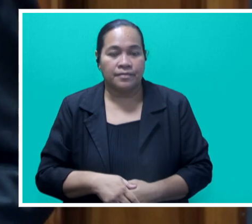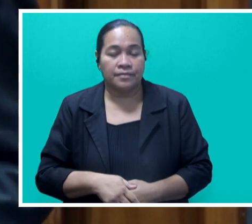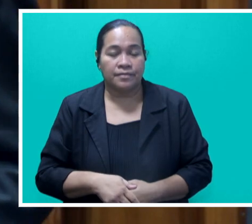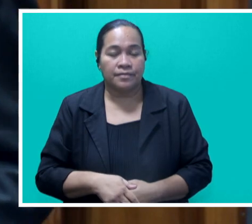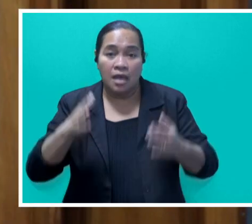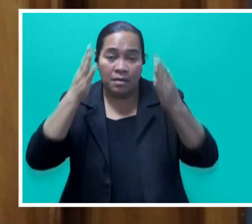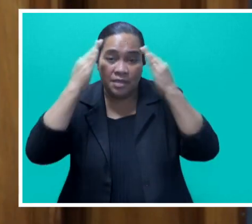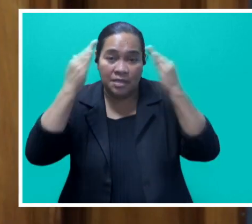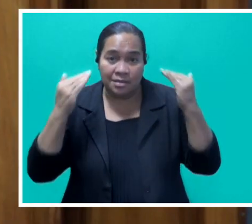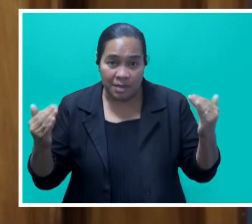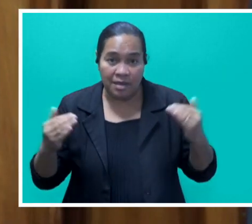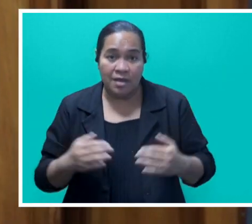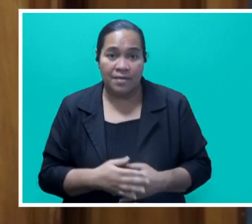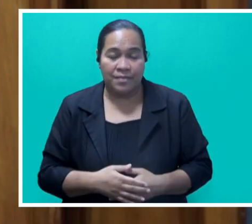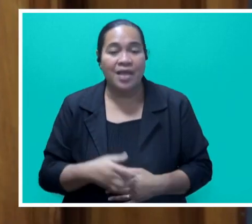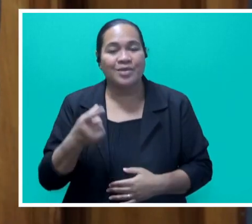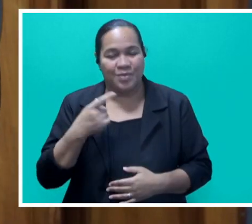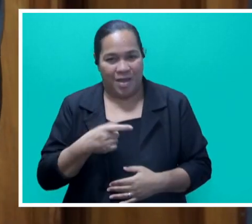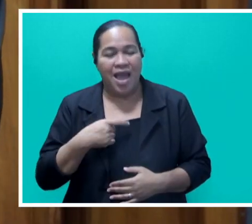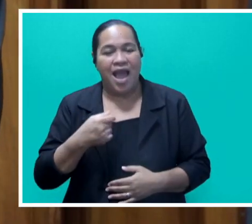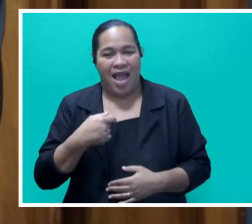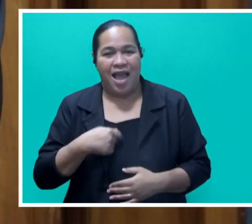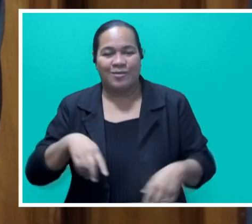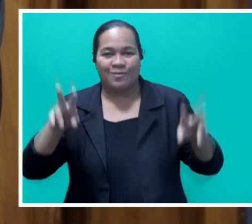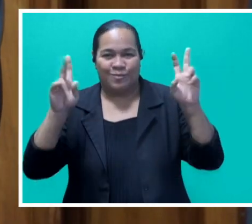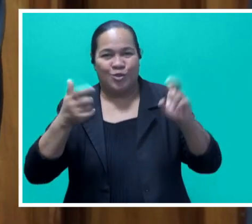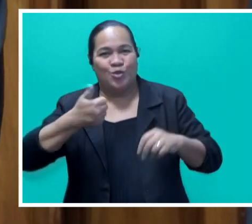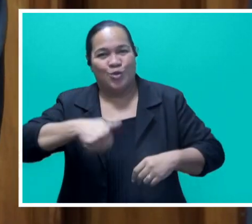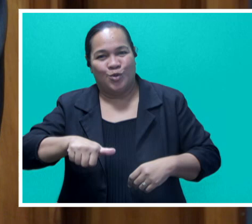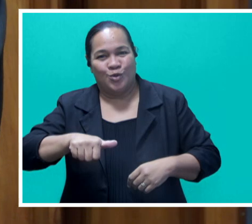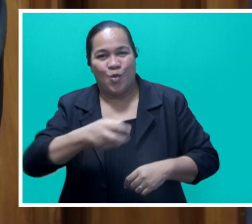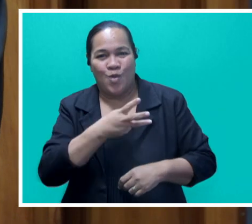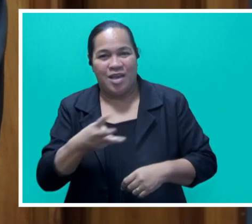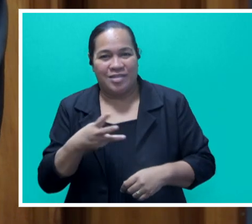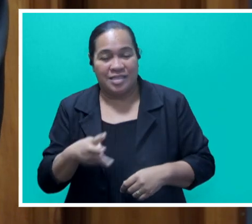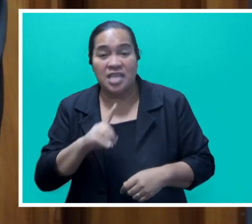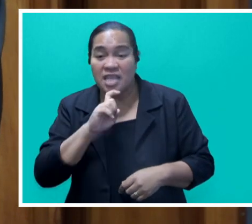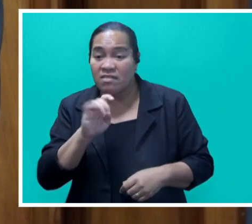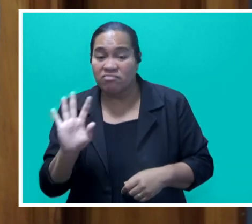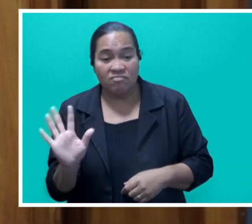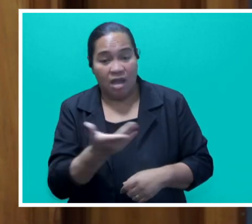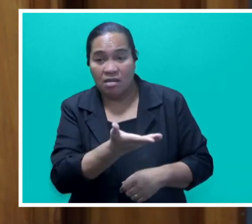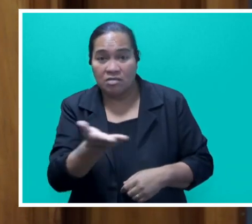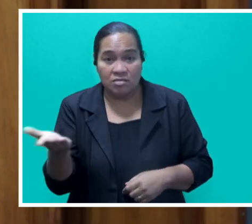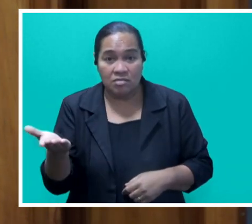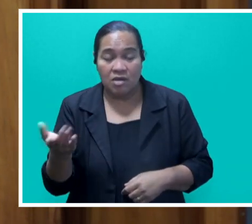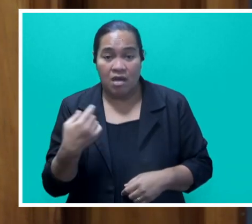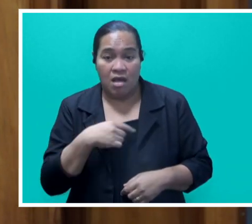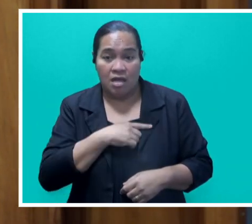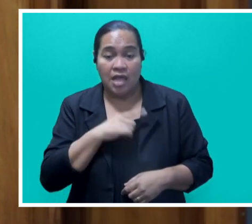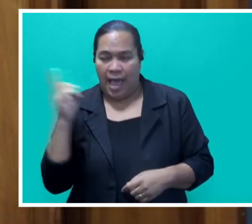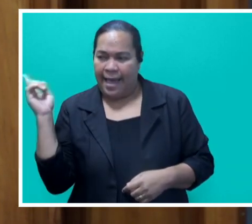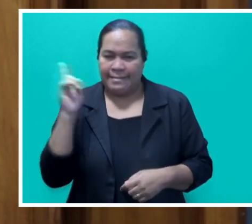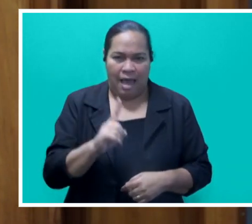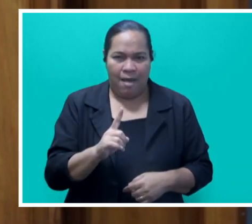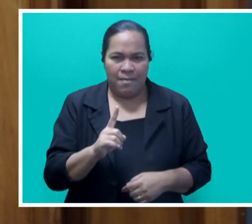Speaker, sir, this is why I use the quote from JFK. If any of us have come to this